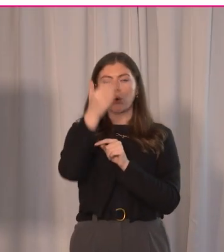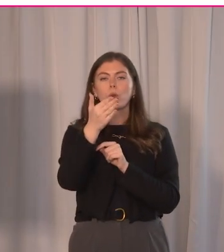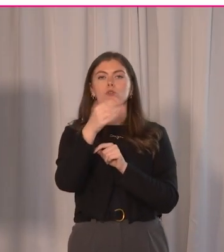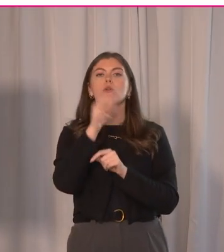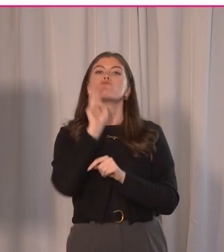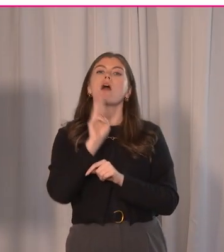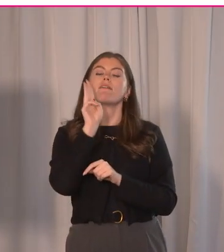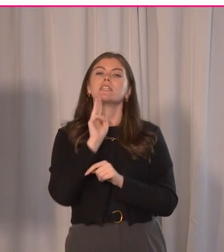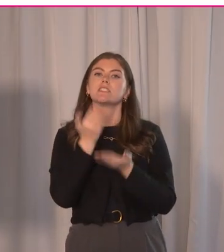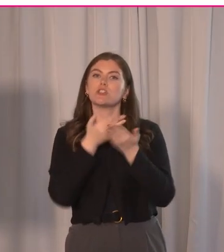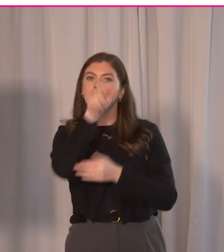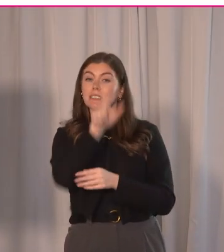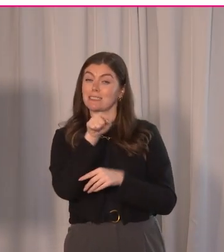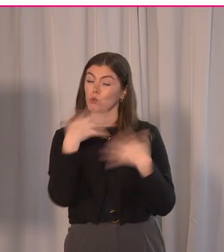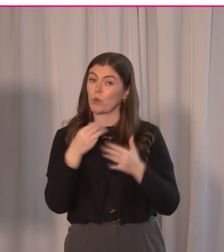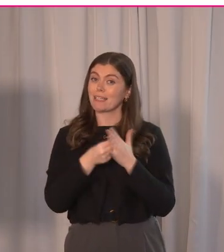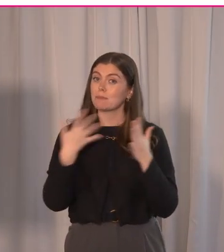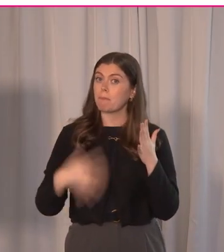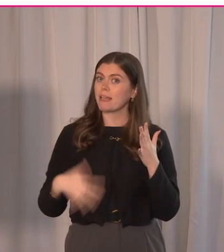privately. Very expensive.